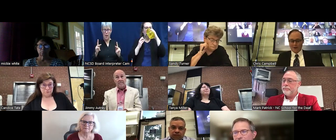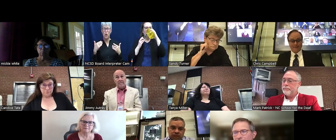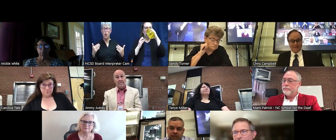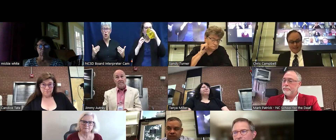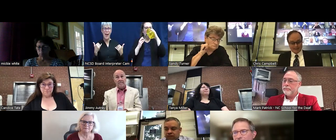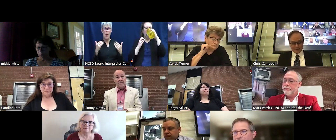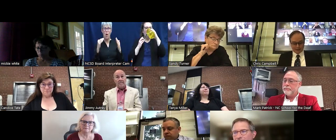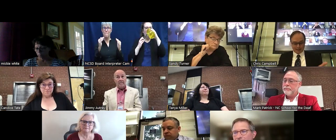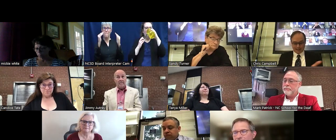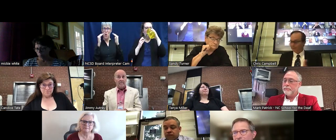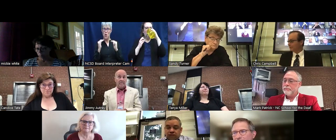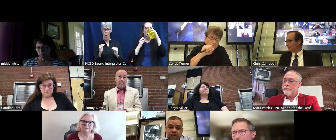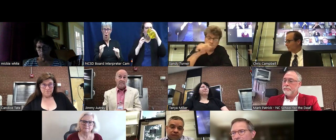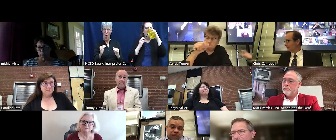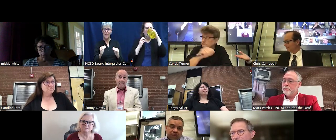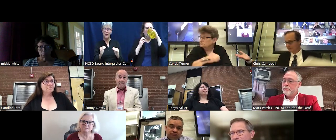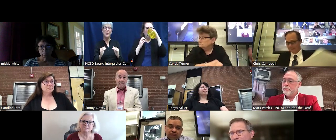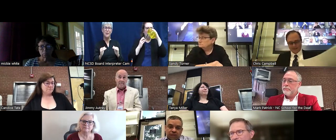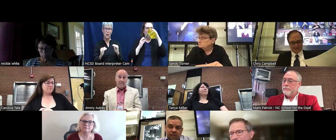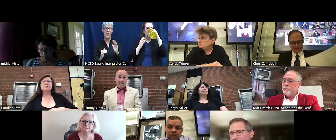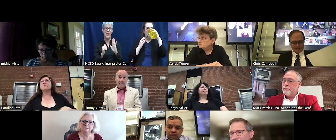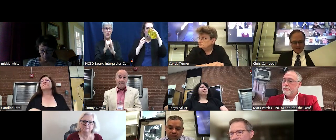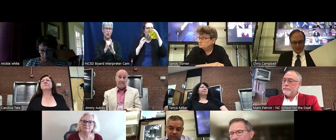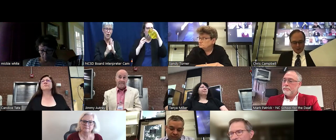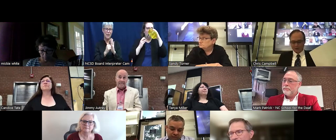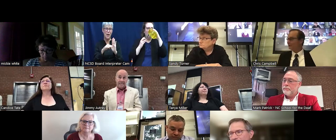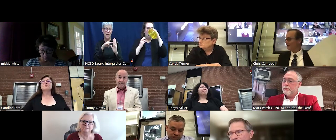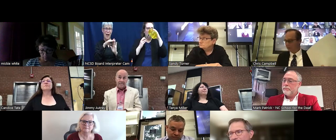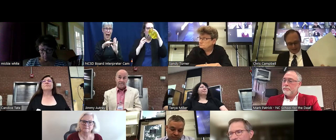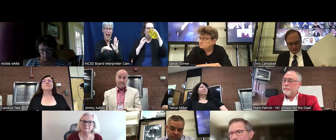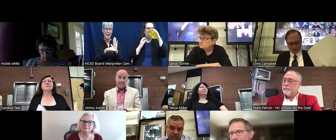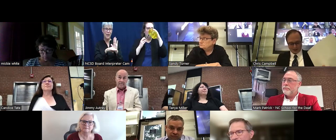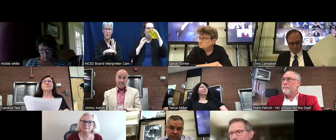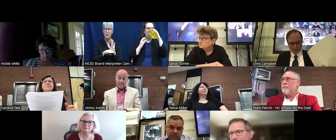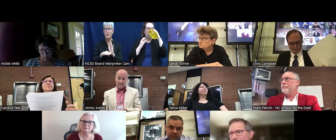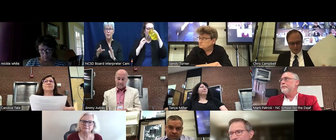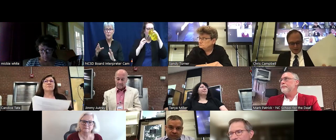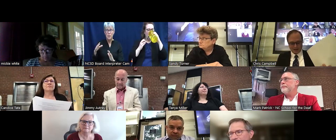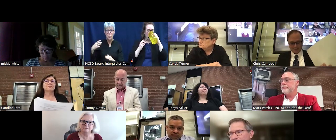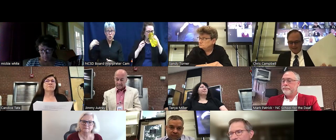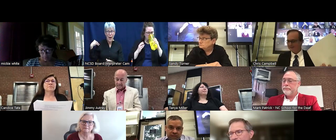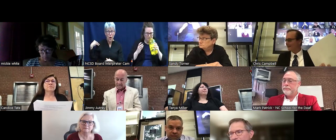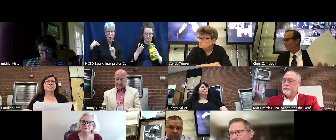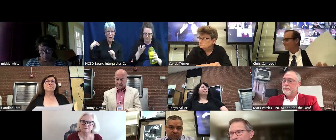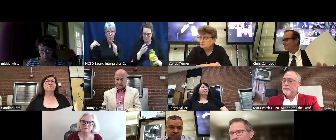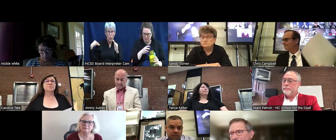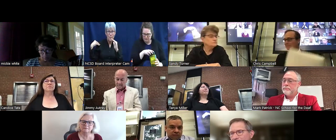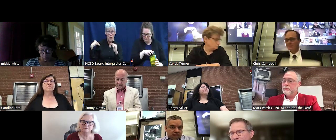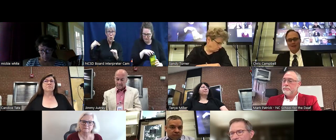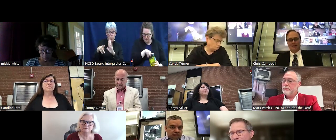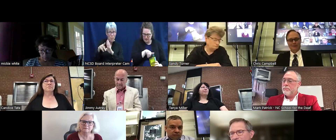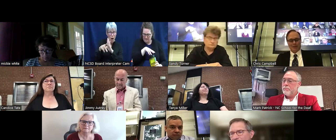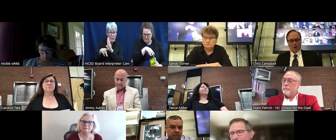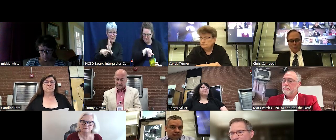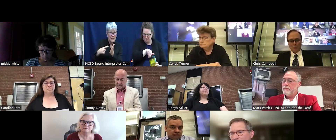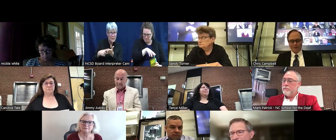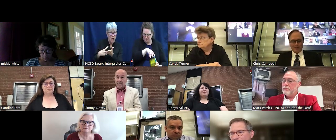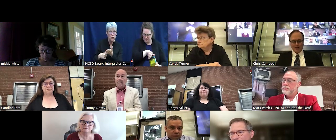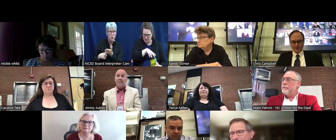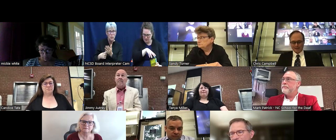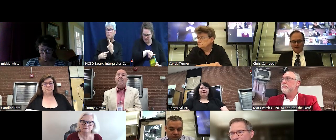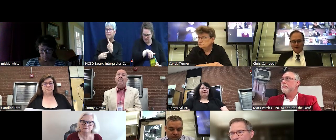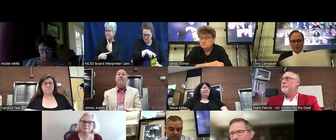on. It's the next agenda item. So with the indulgence of the chair, I'll move to the policy discussion. So with